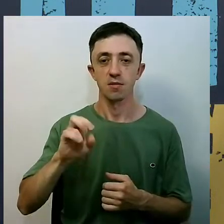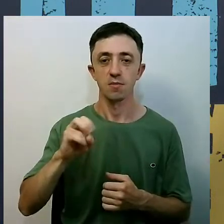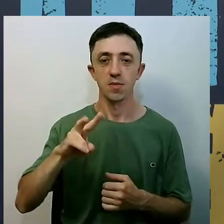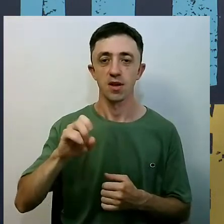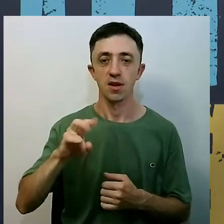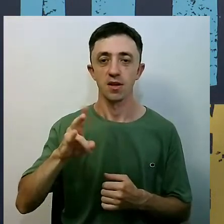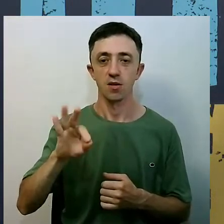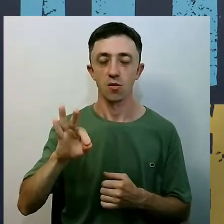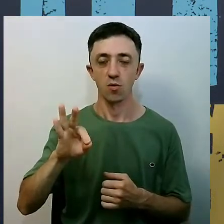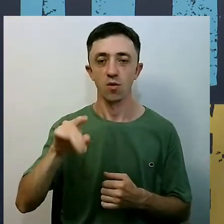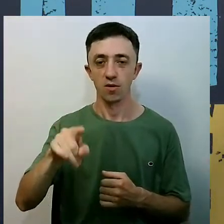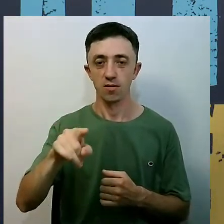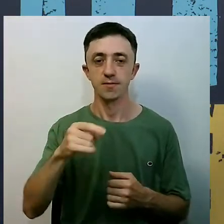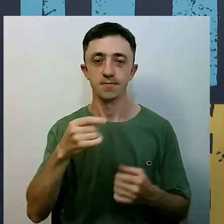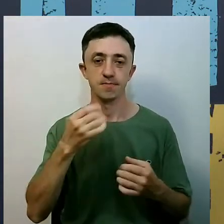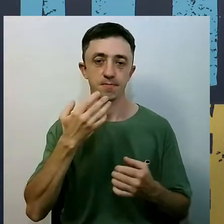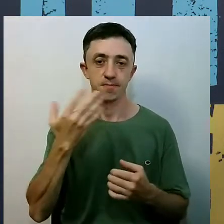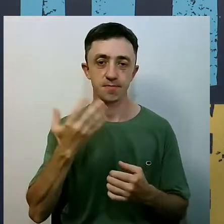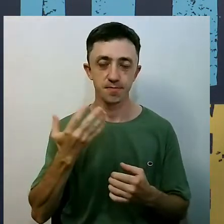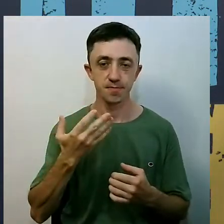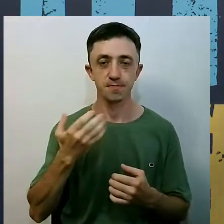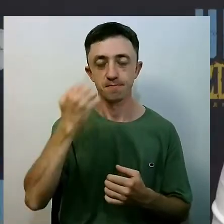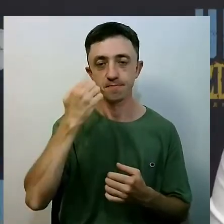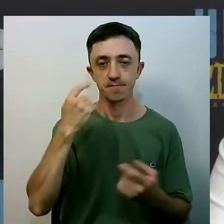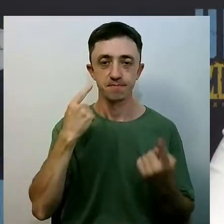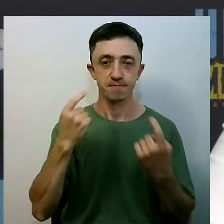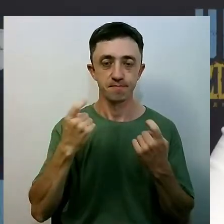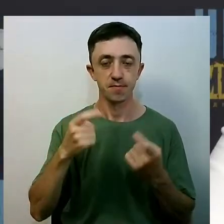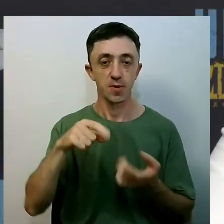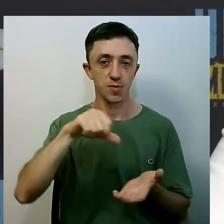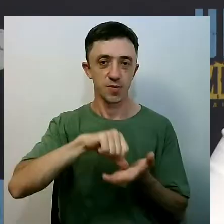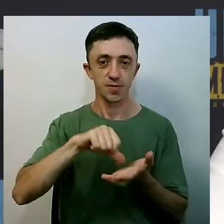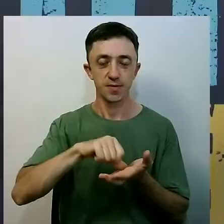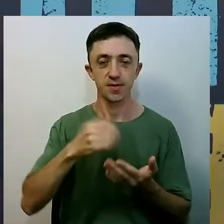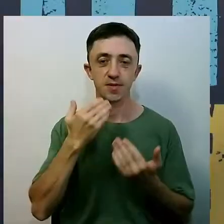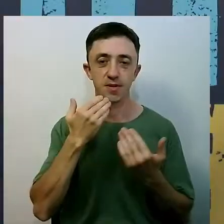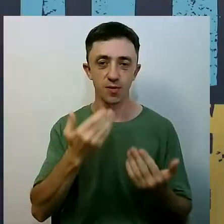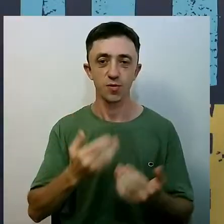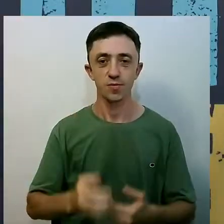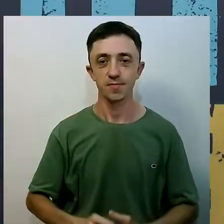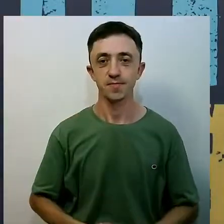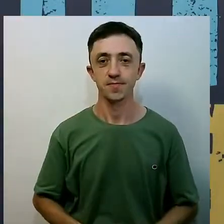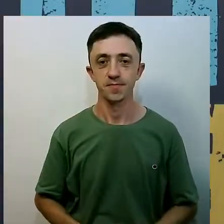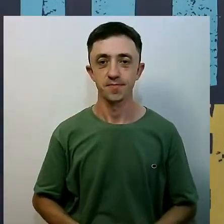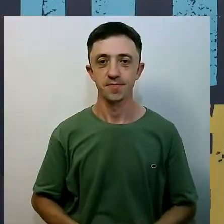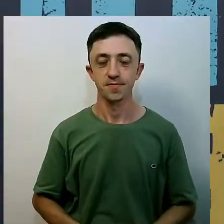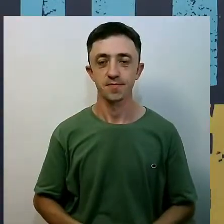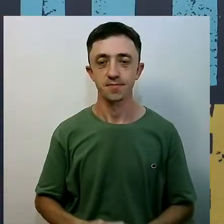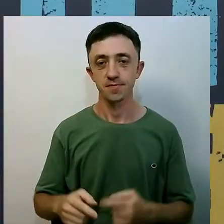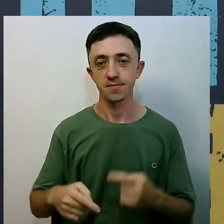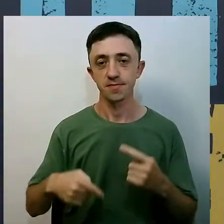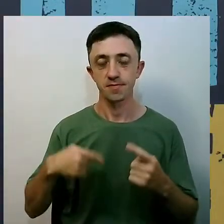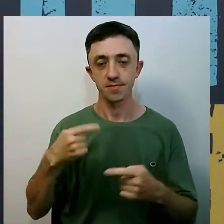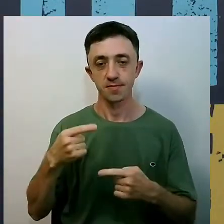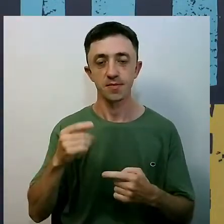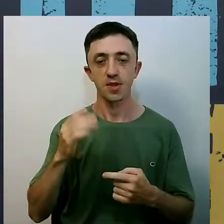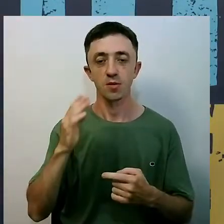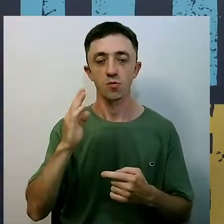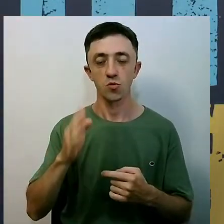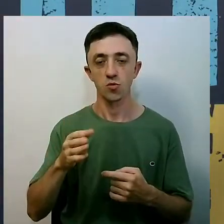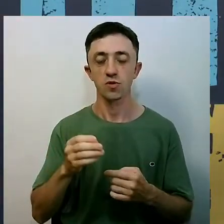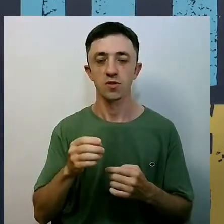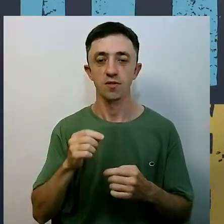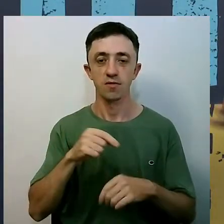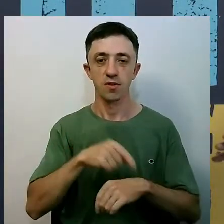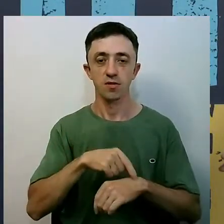was the briefing of Nadiia Belenko, the Chief Architect of the Odesa region. Thank you for being with us. Our next briefing will